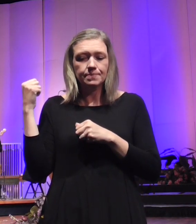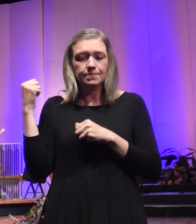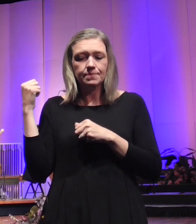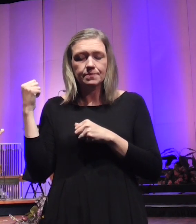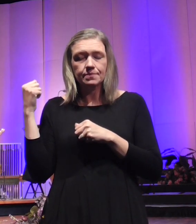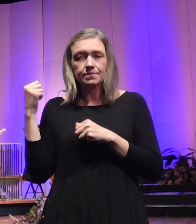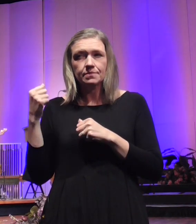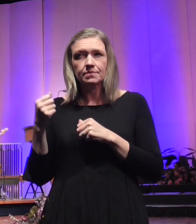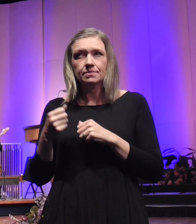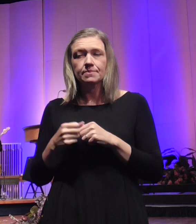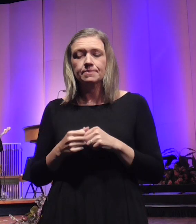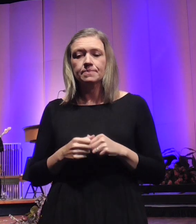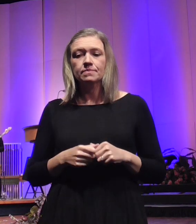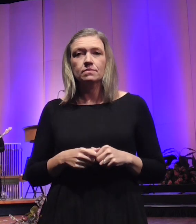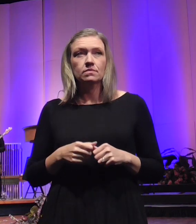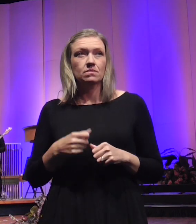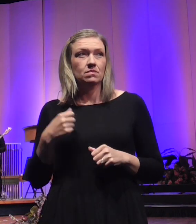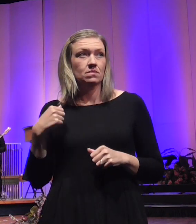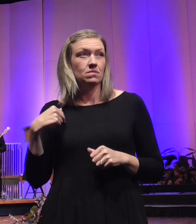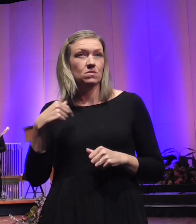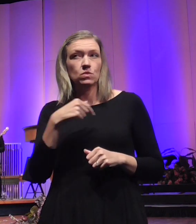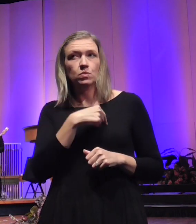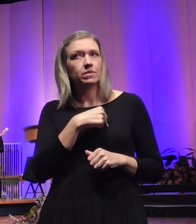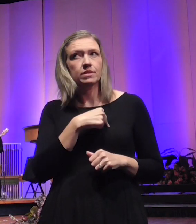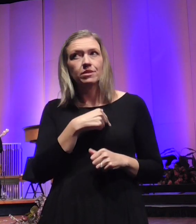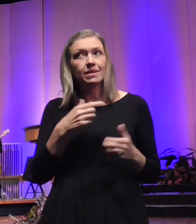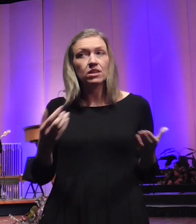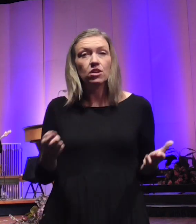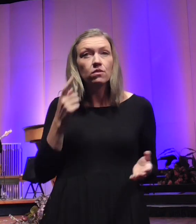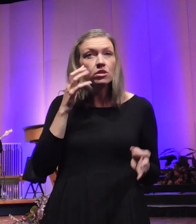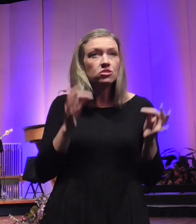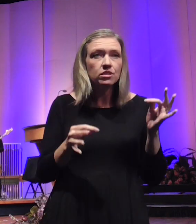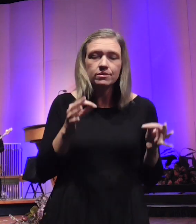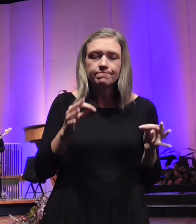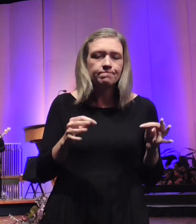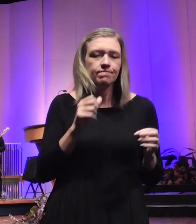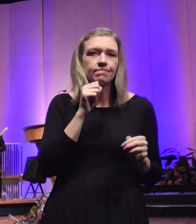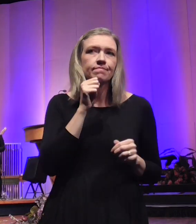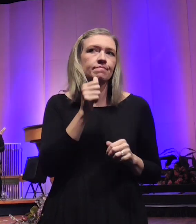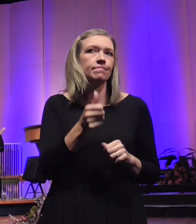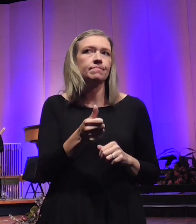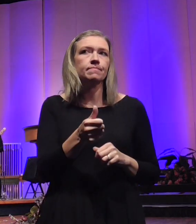fast, and we're not here to judge.